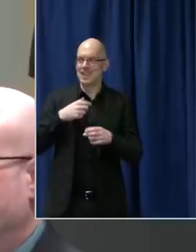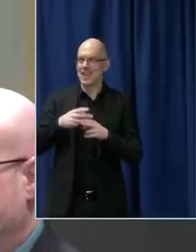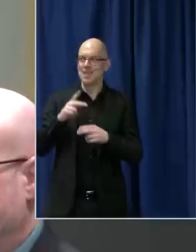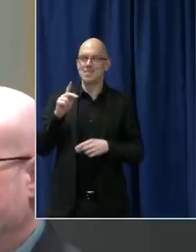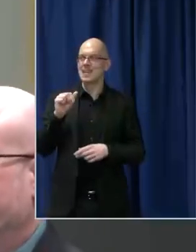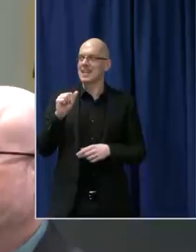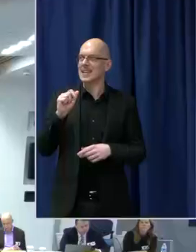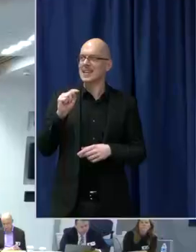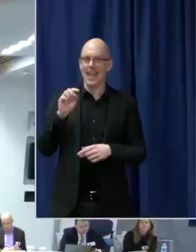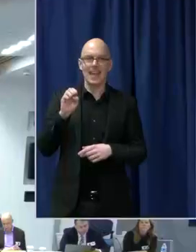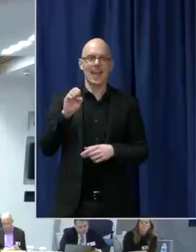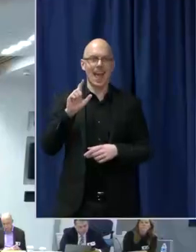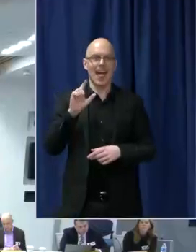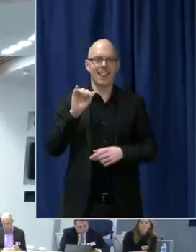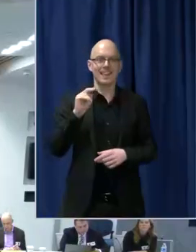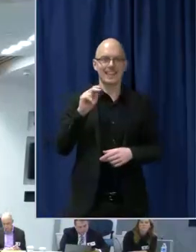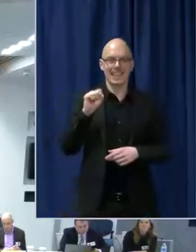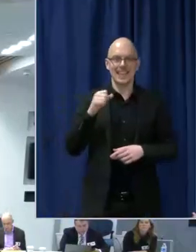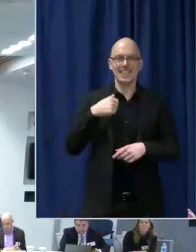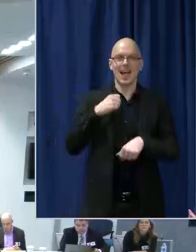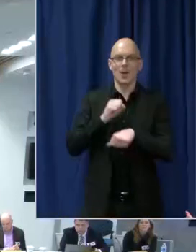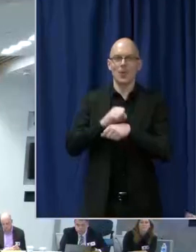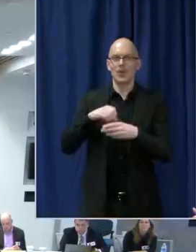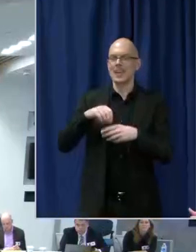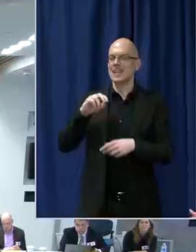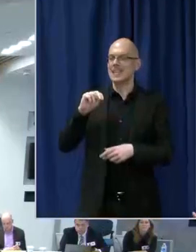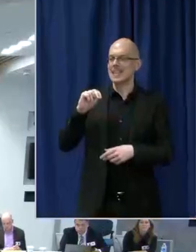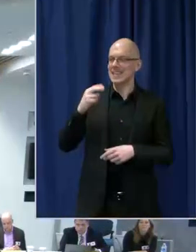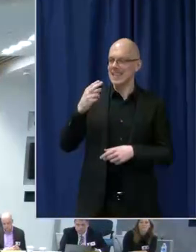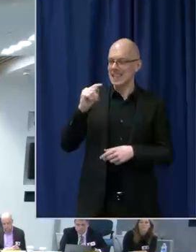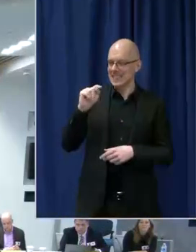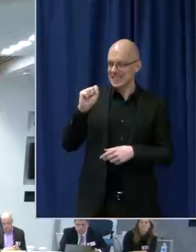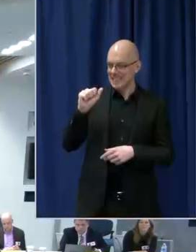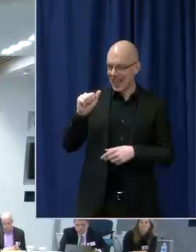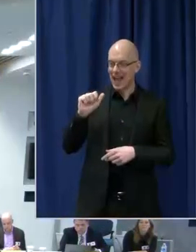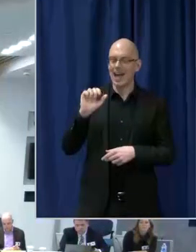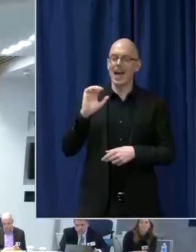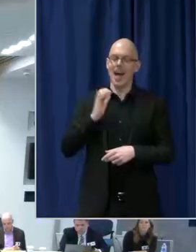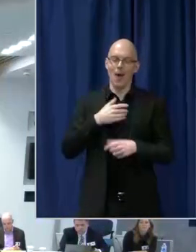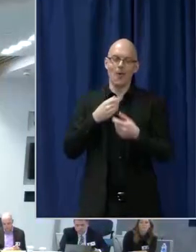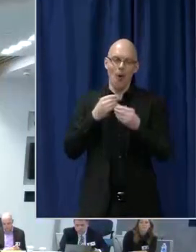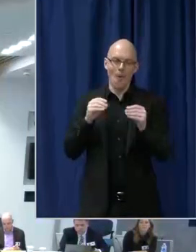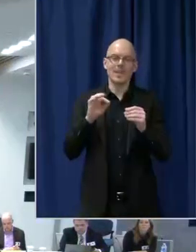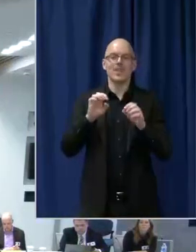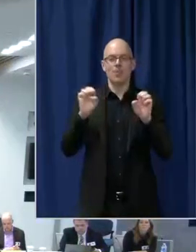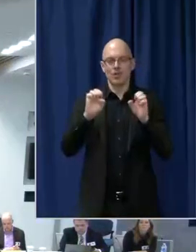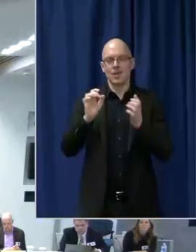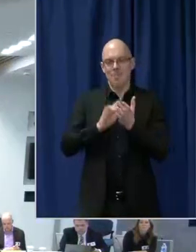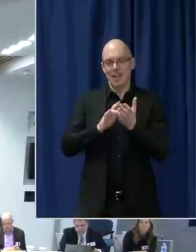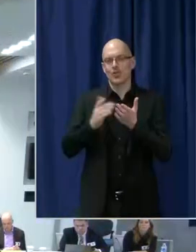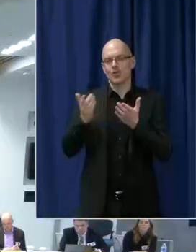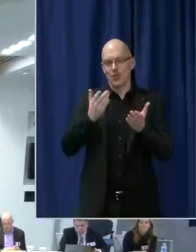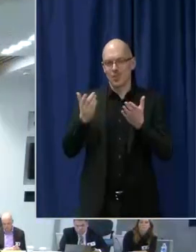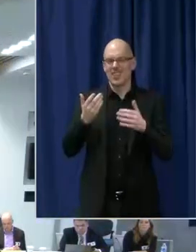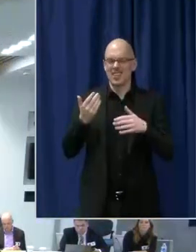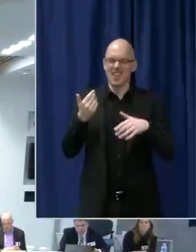work in NHTSA's Office of Emergency Medical Services in the National 911 System or Program.